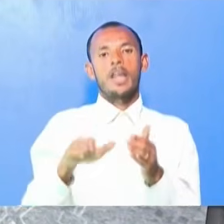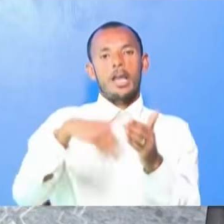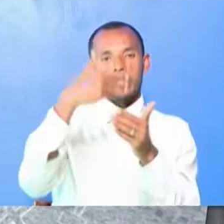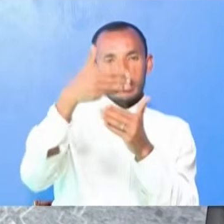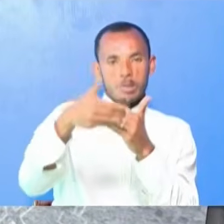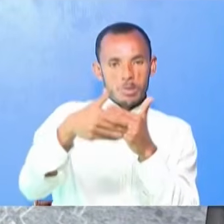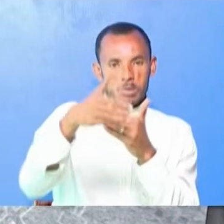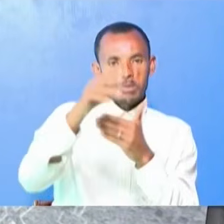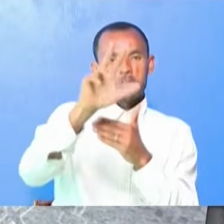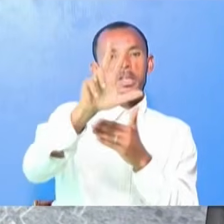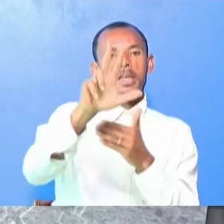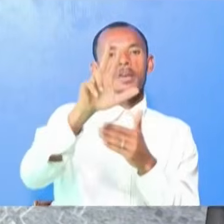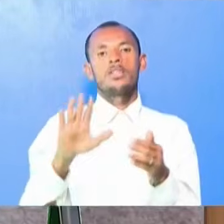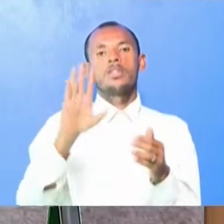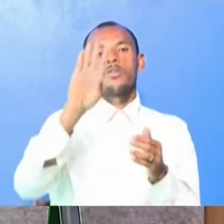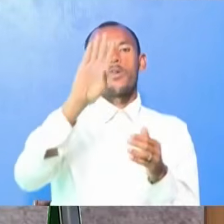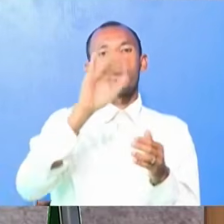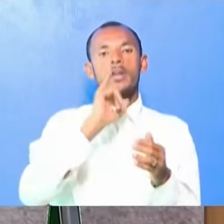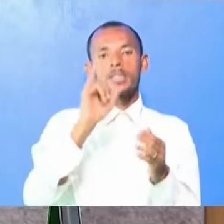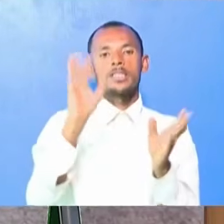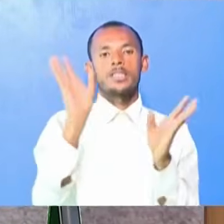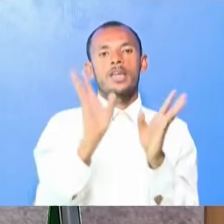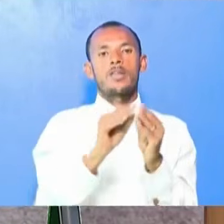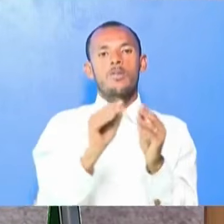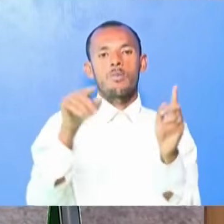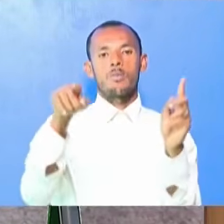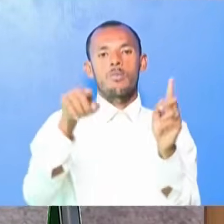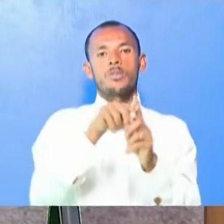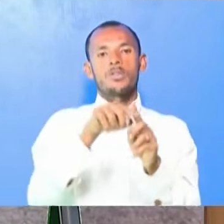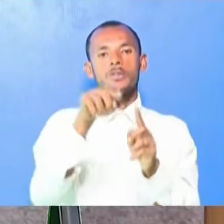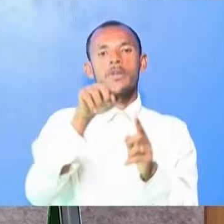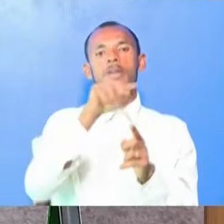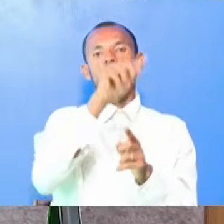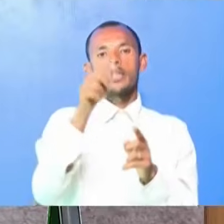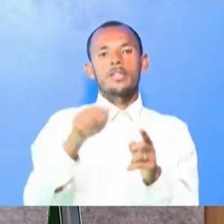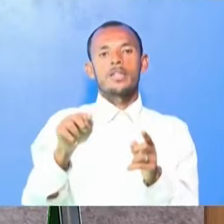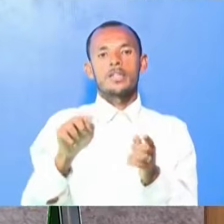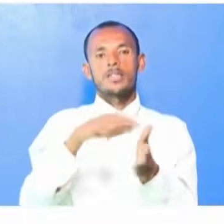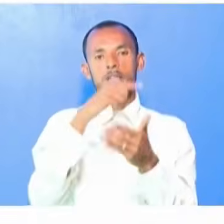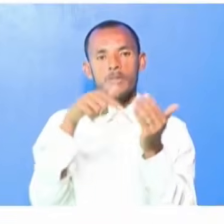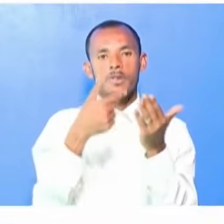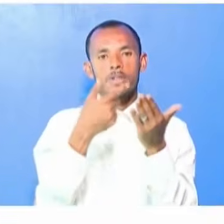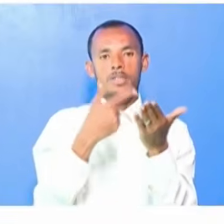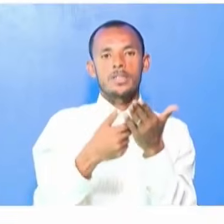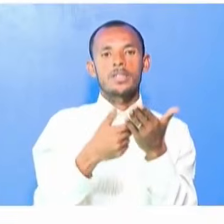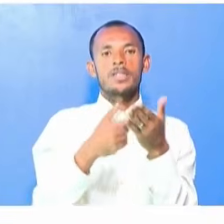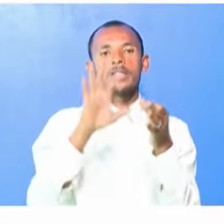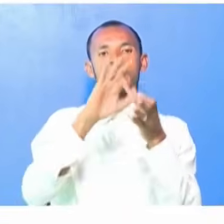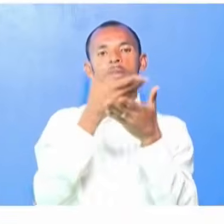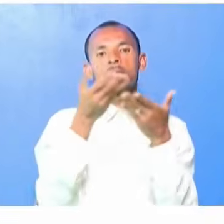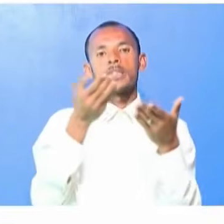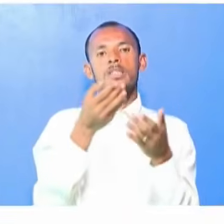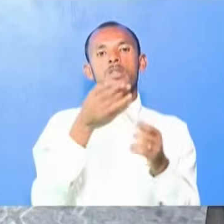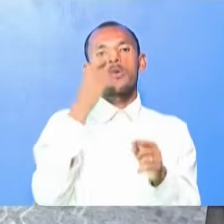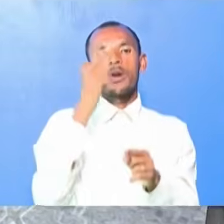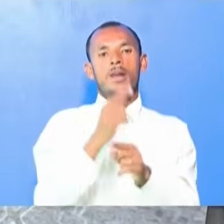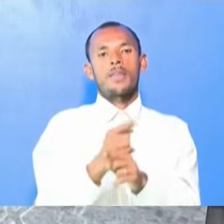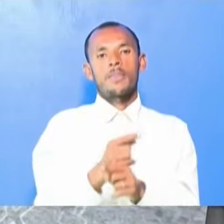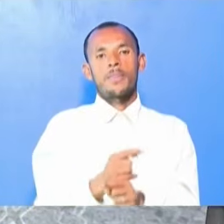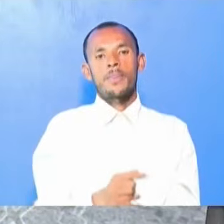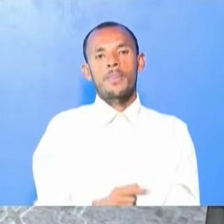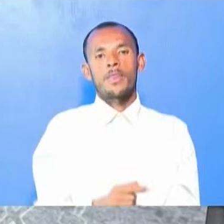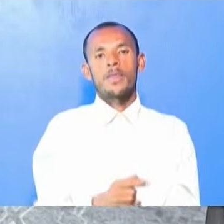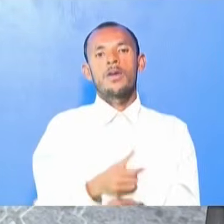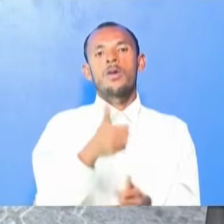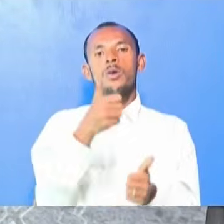4, 5, and so on. So 4 is in set of positive integer. Therefore, this statement is correct. Therefore,